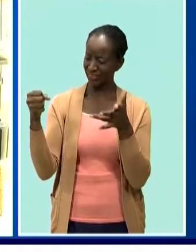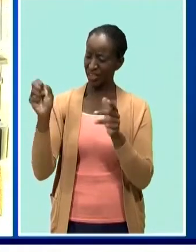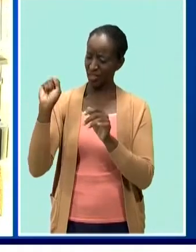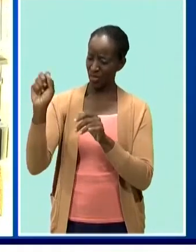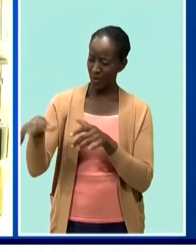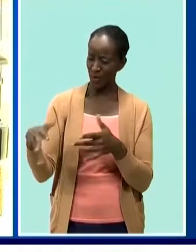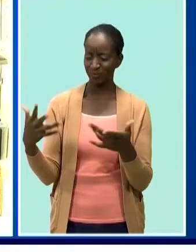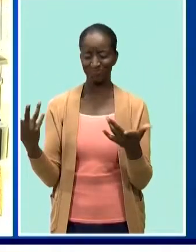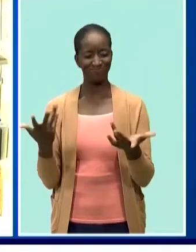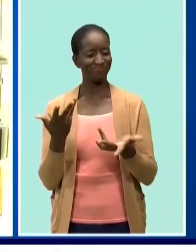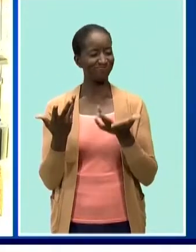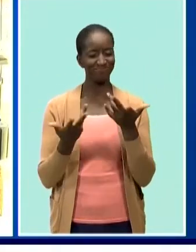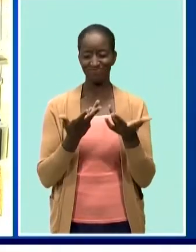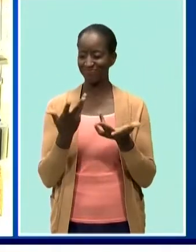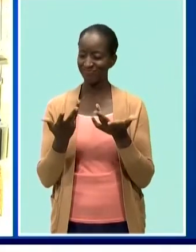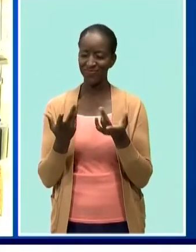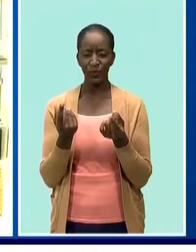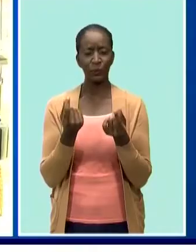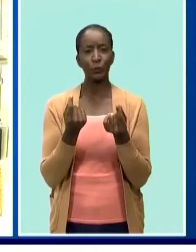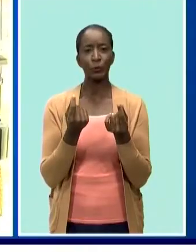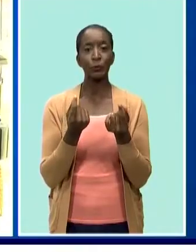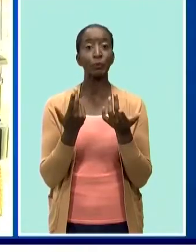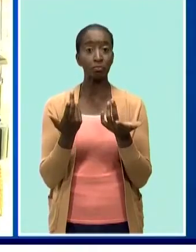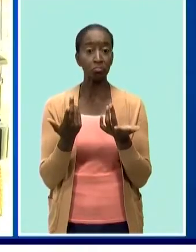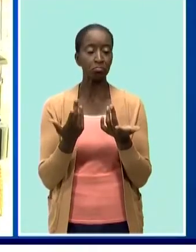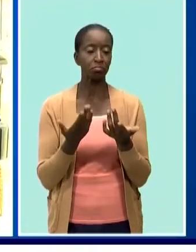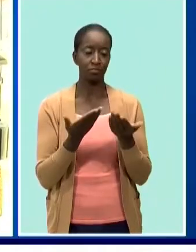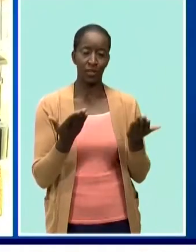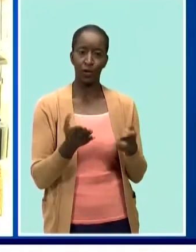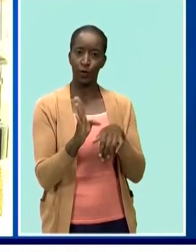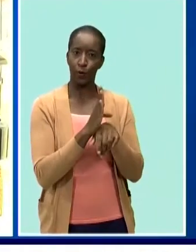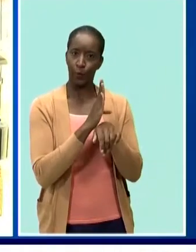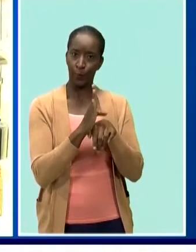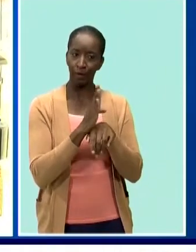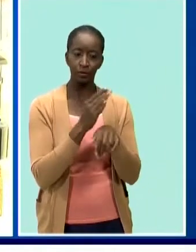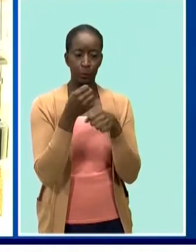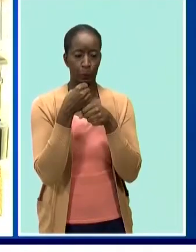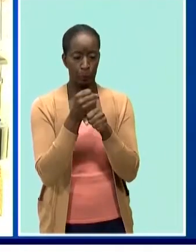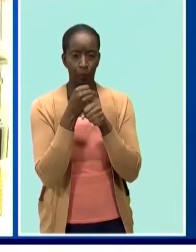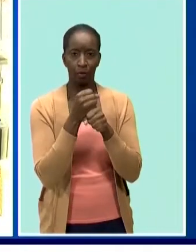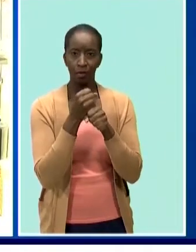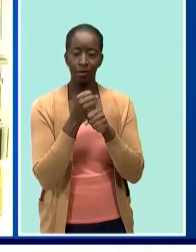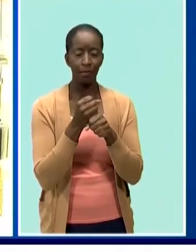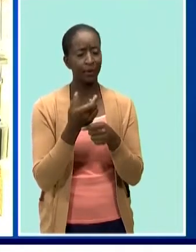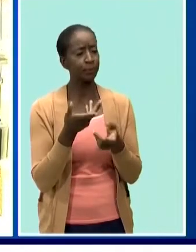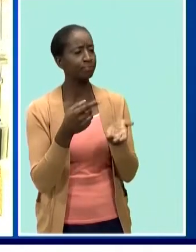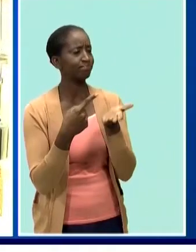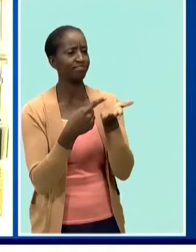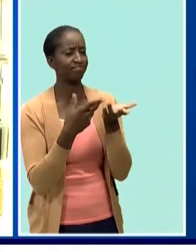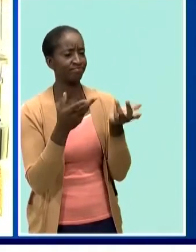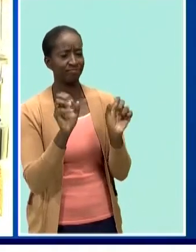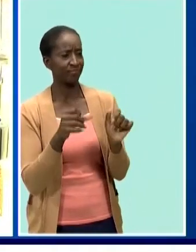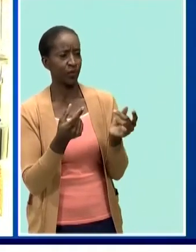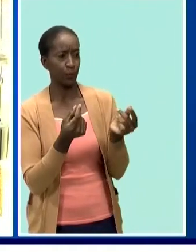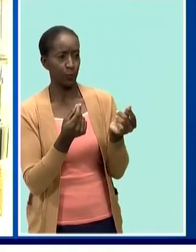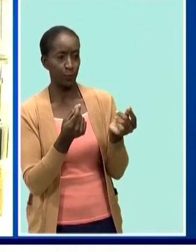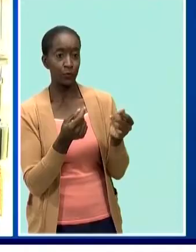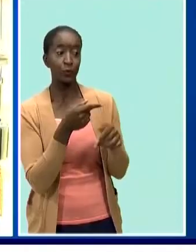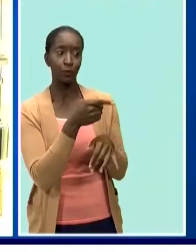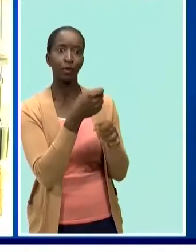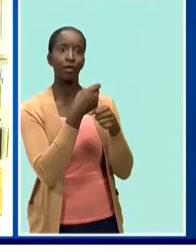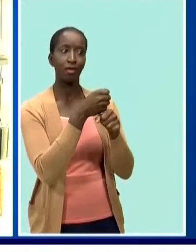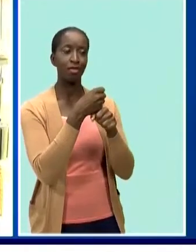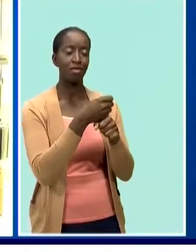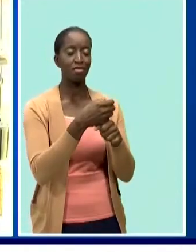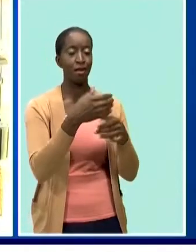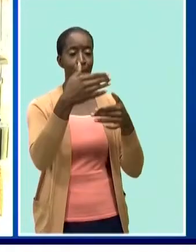dealing with for a good few years now, and they were very interested in the idea and very proactive. And they came back to me with a large, what you